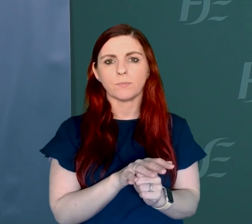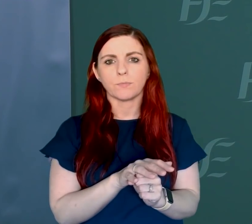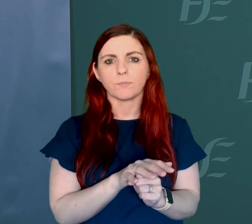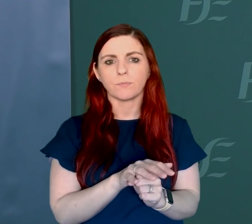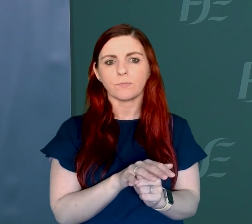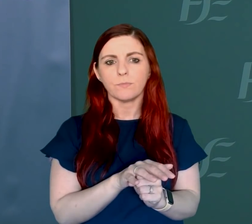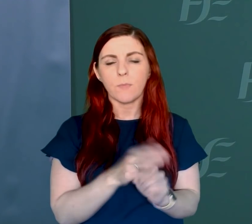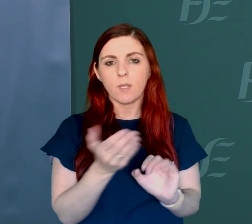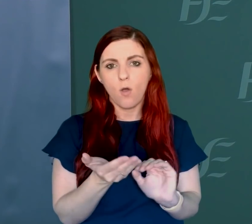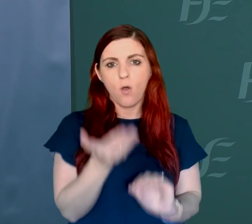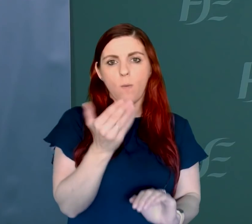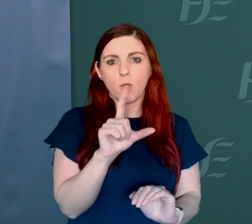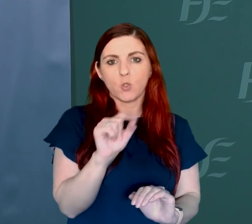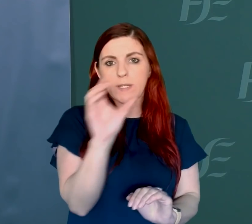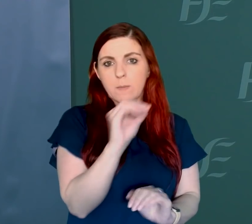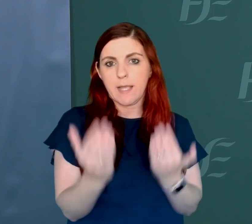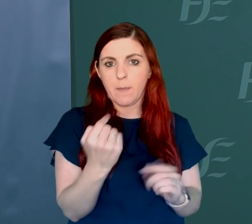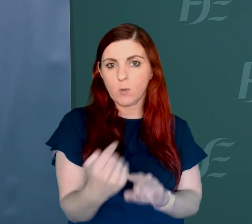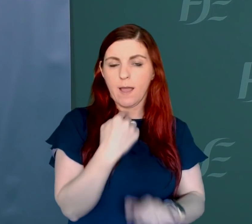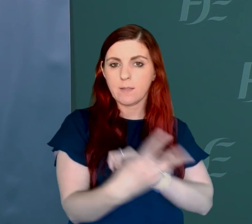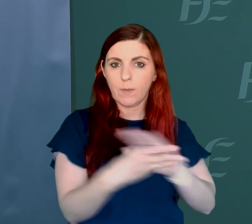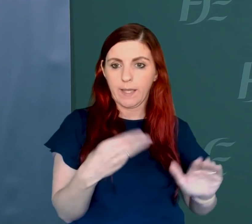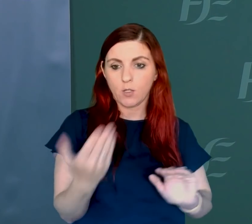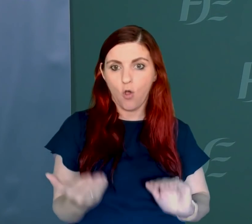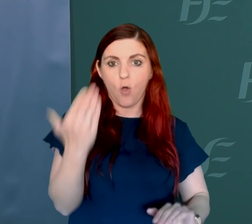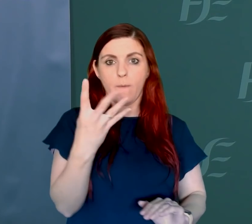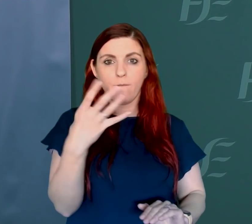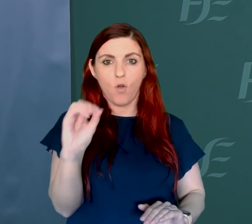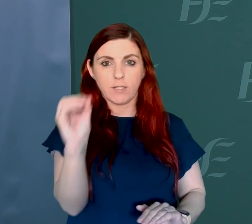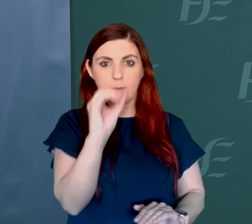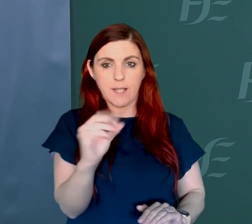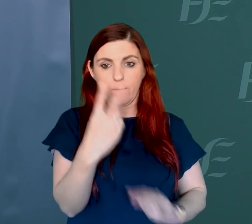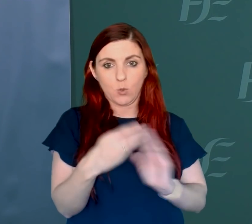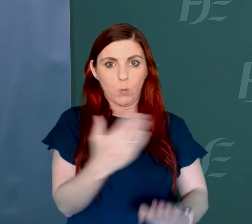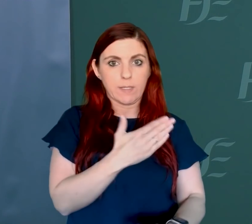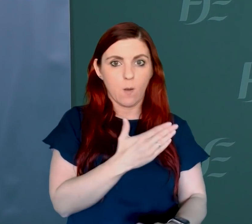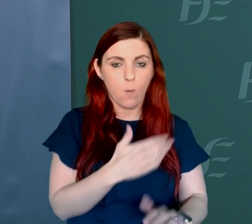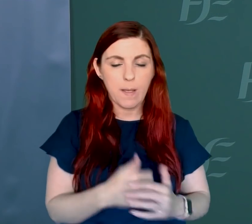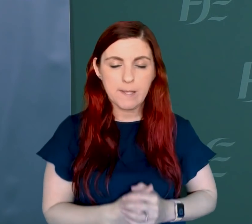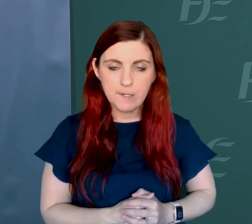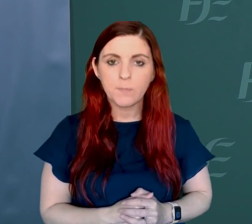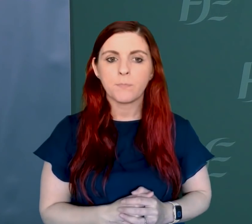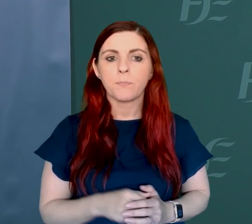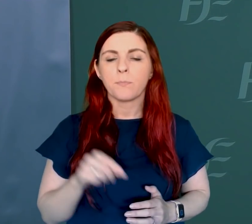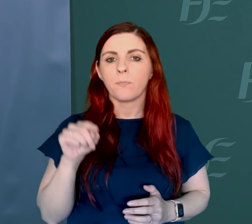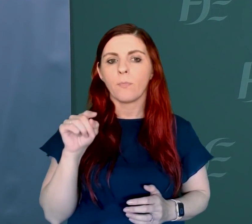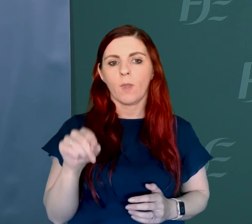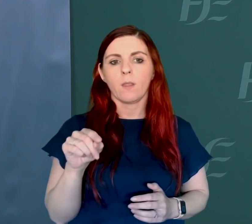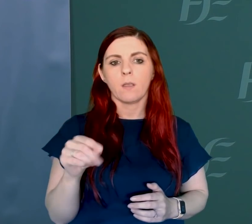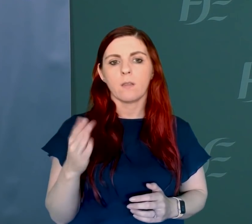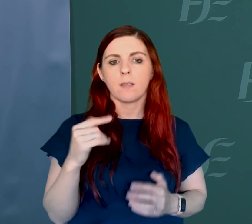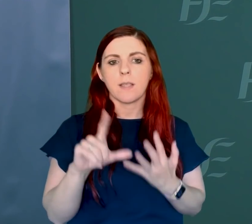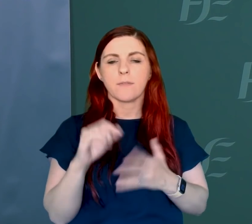which is up 20% on last week, and it did up 40% in the past 2 weeks. Over the past 7